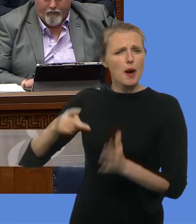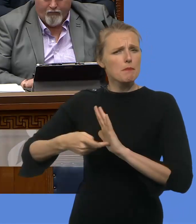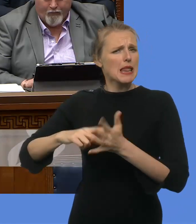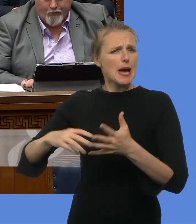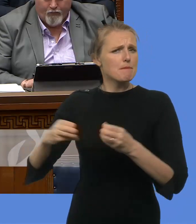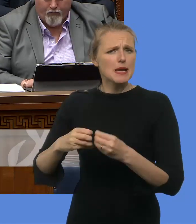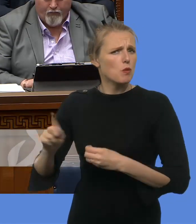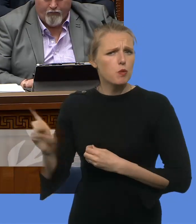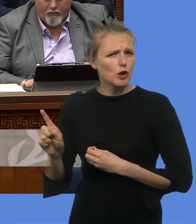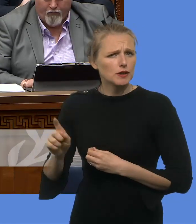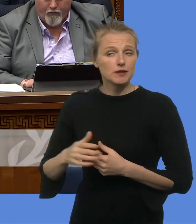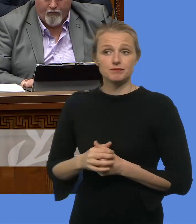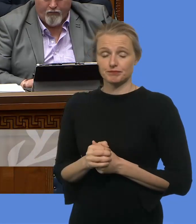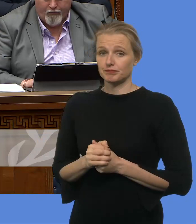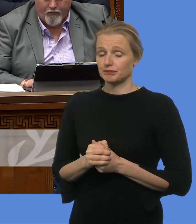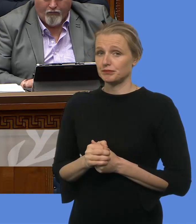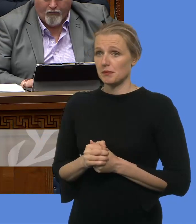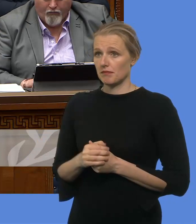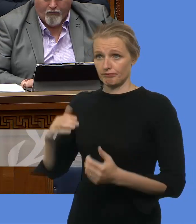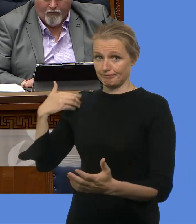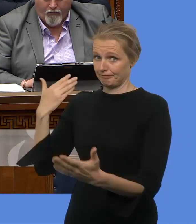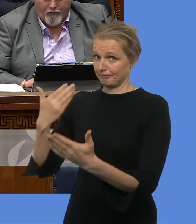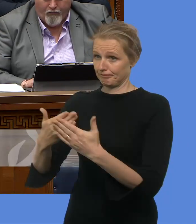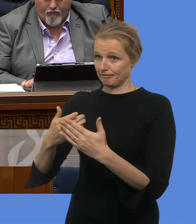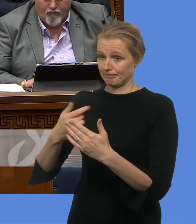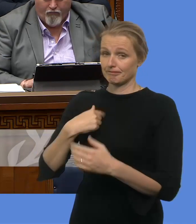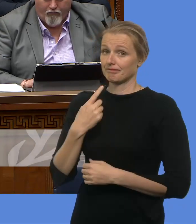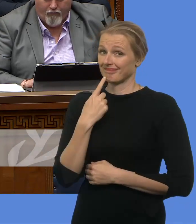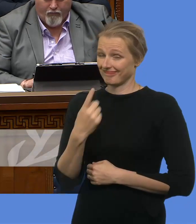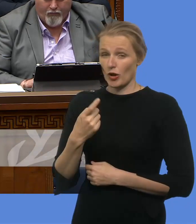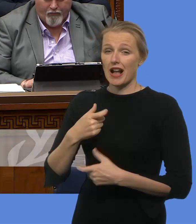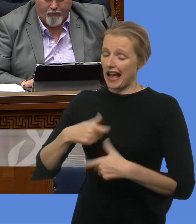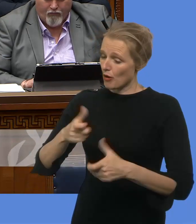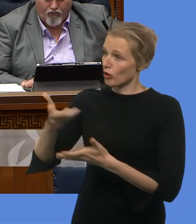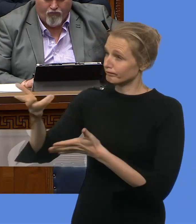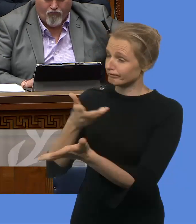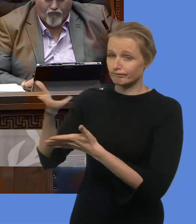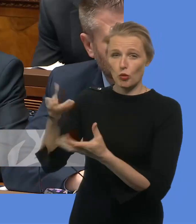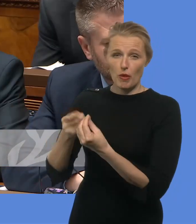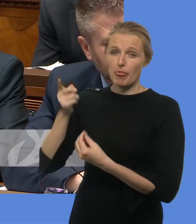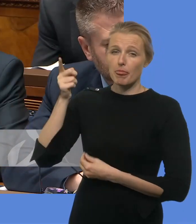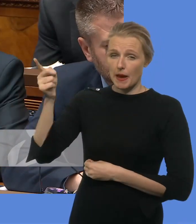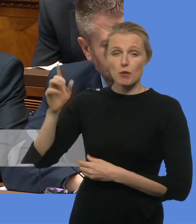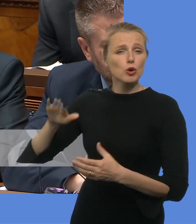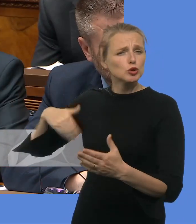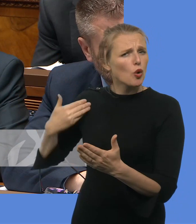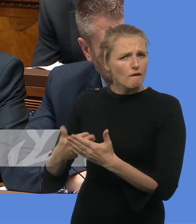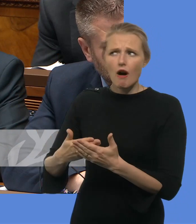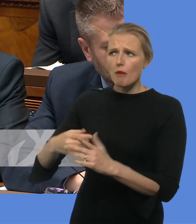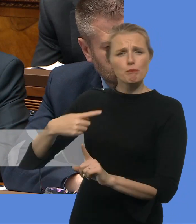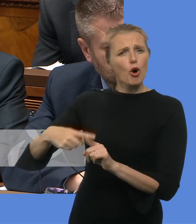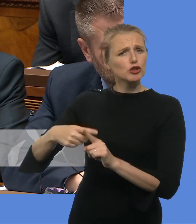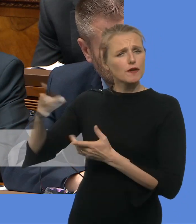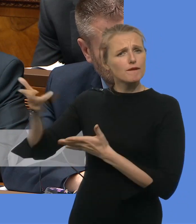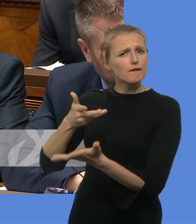setting out that that the engagement is continuing. So far it has been constructive. My officials are